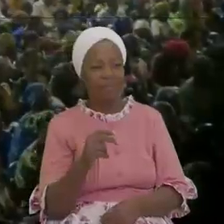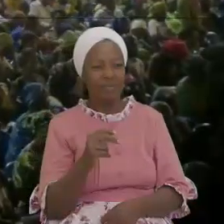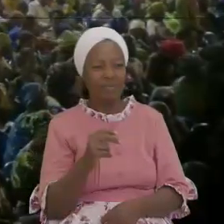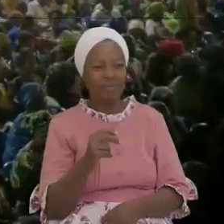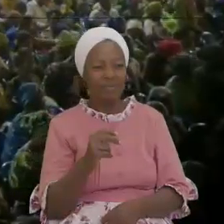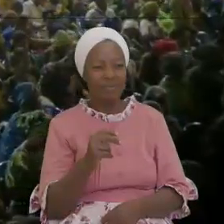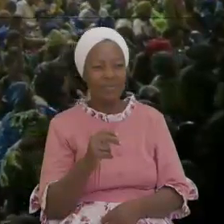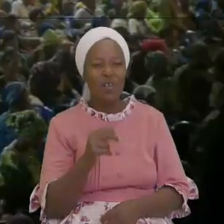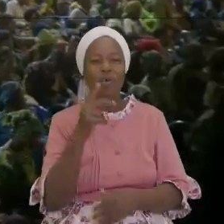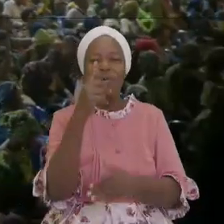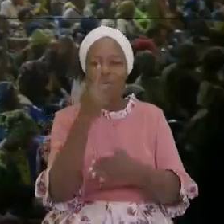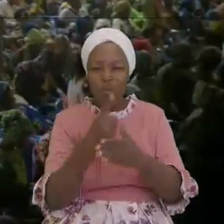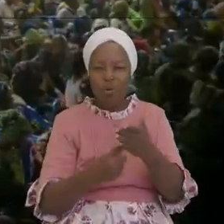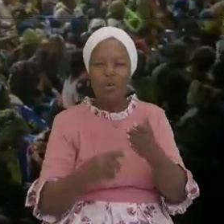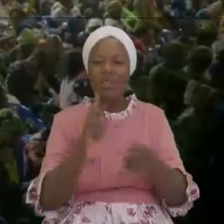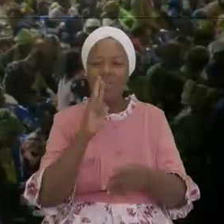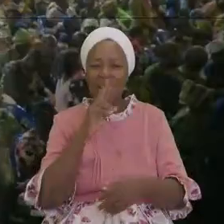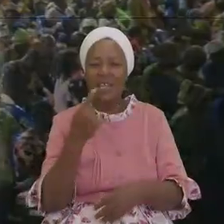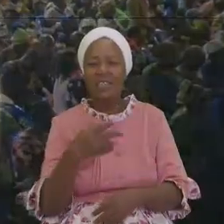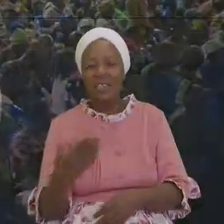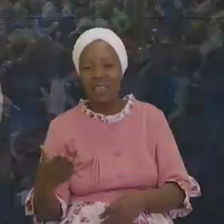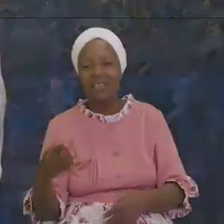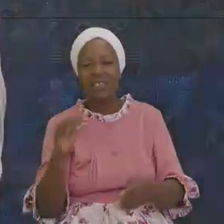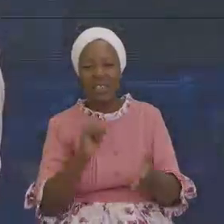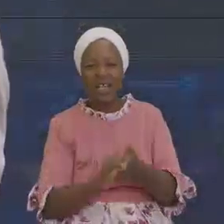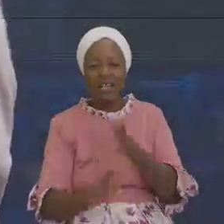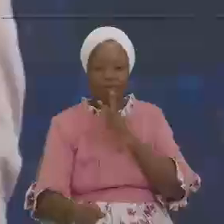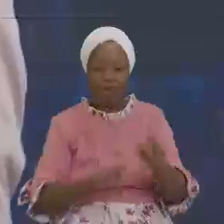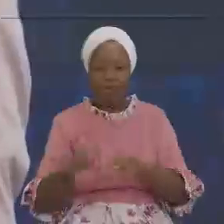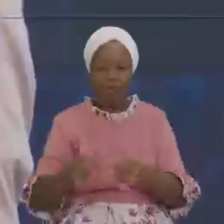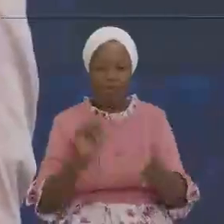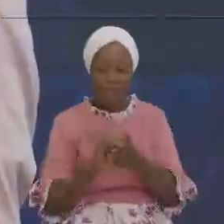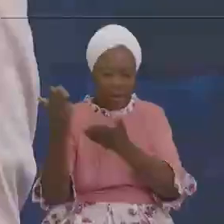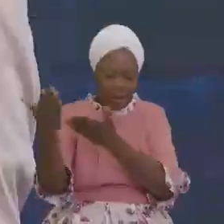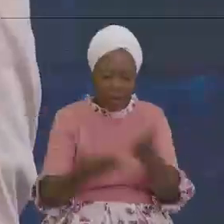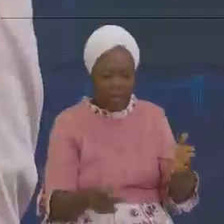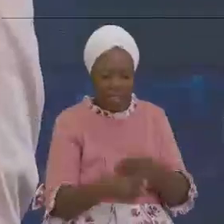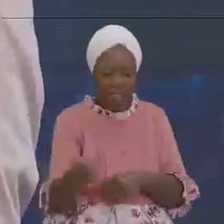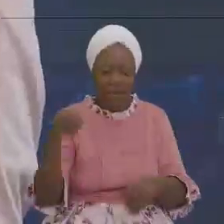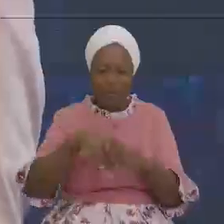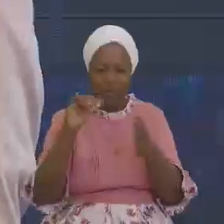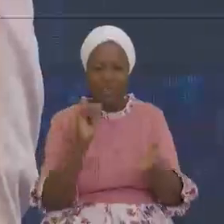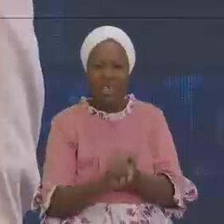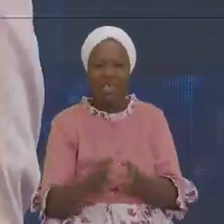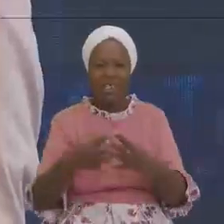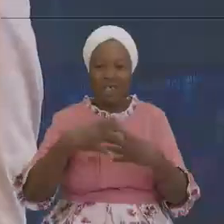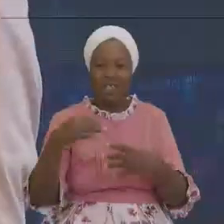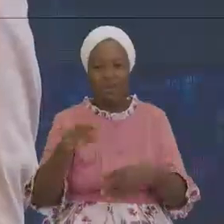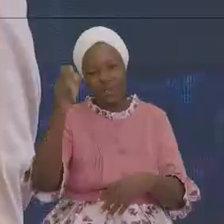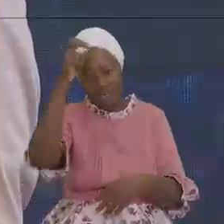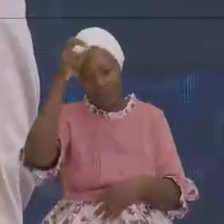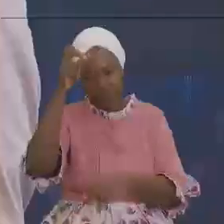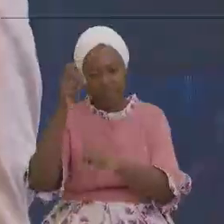What are the things people do that brings them into that cage of the devil?